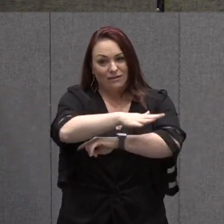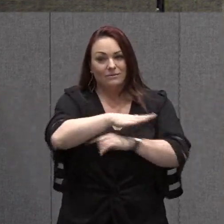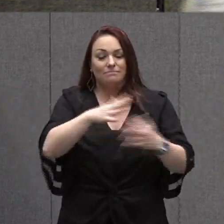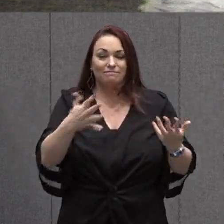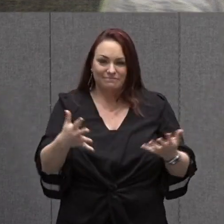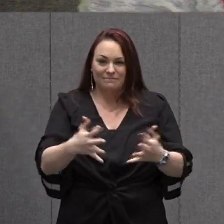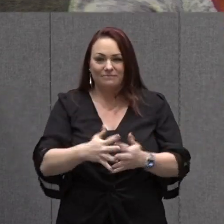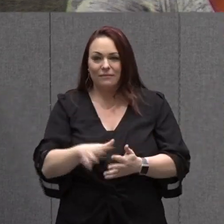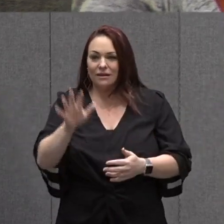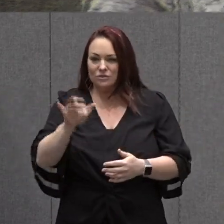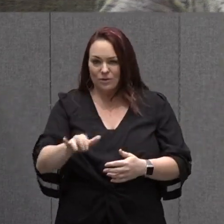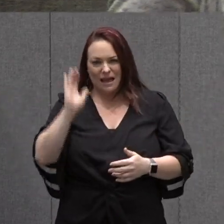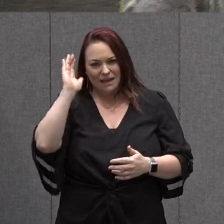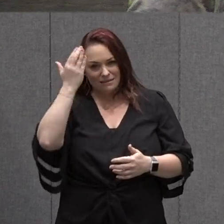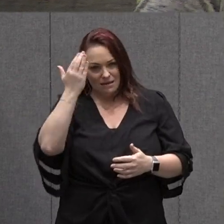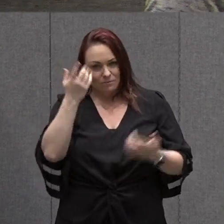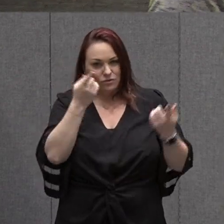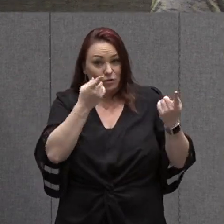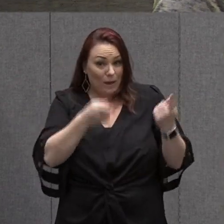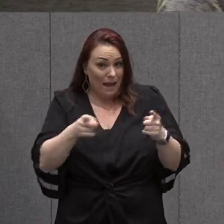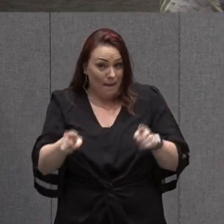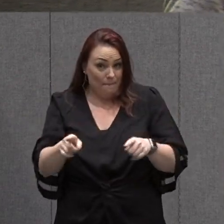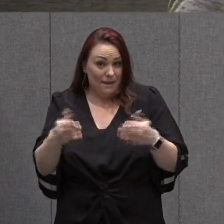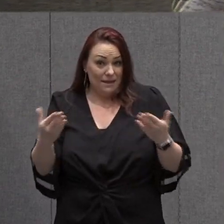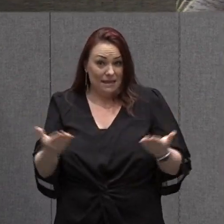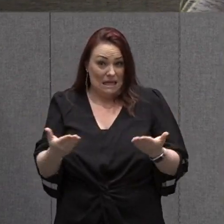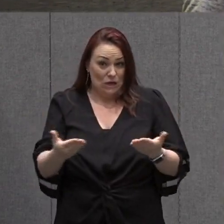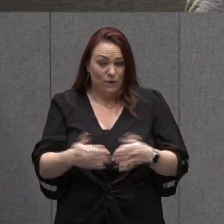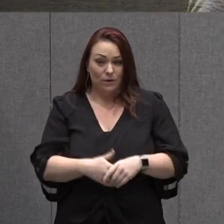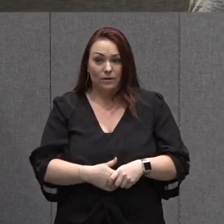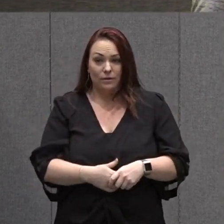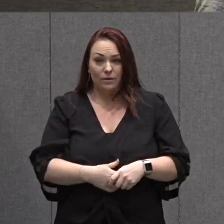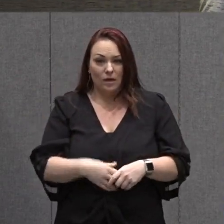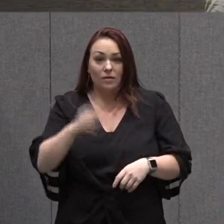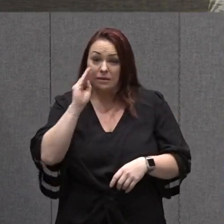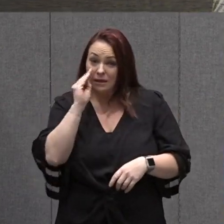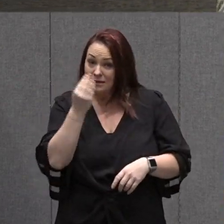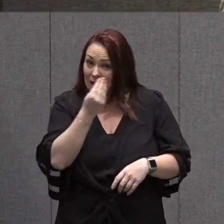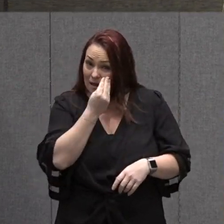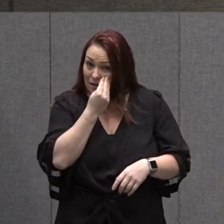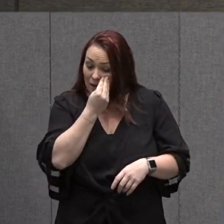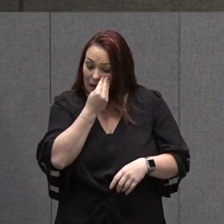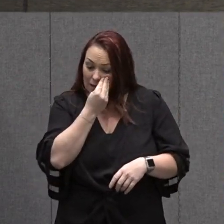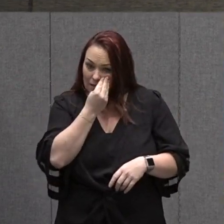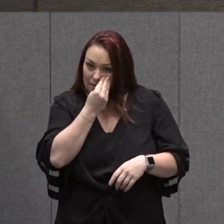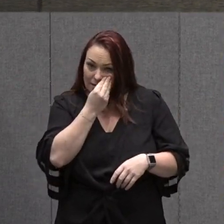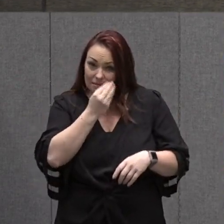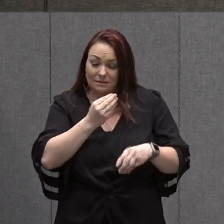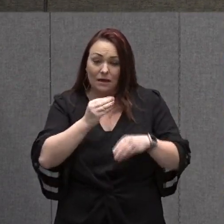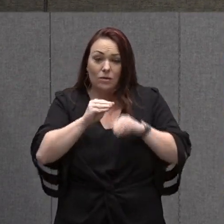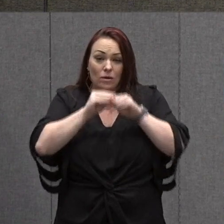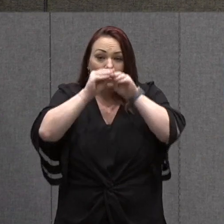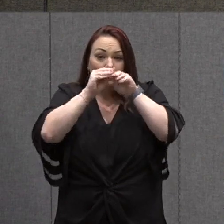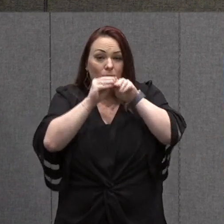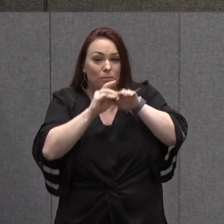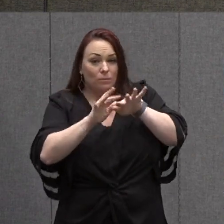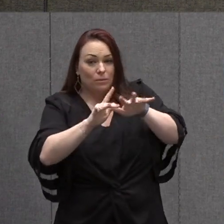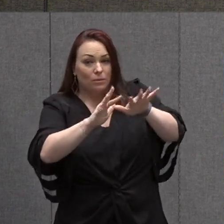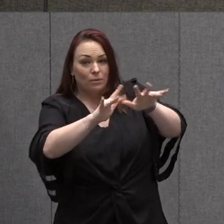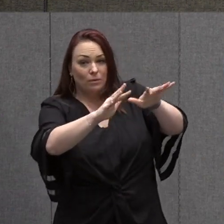So that seems to be what's happening here. The dandelions in the field disperse their